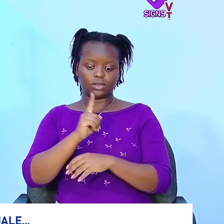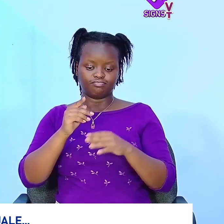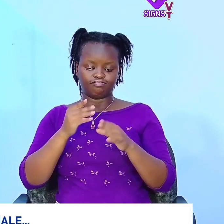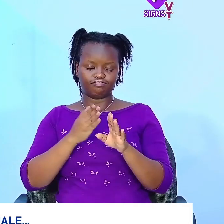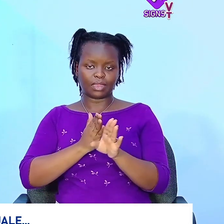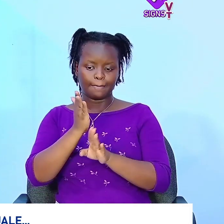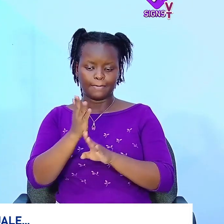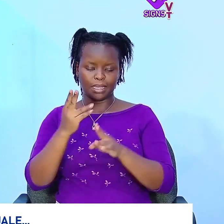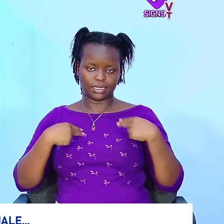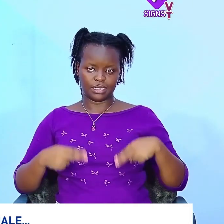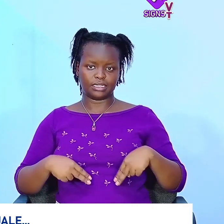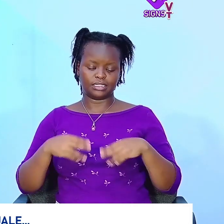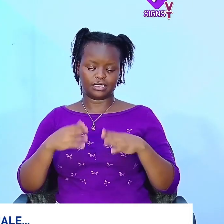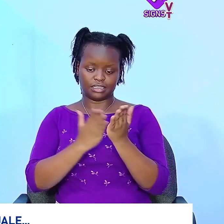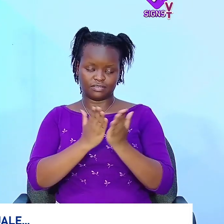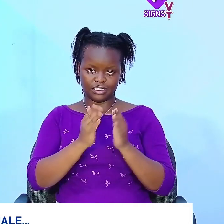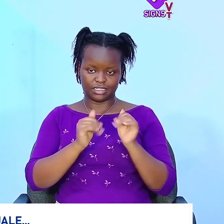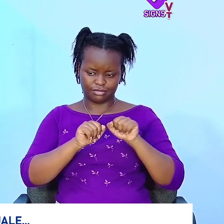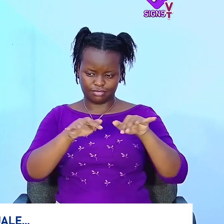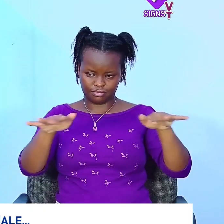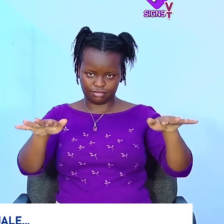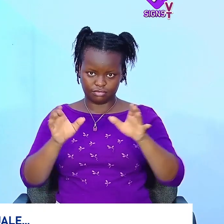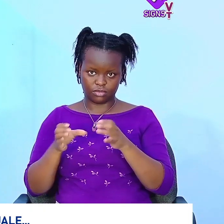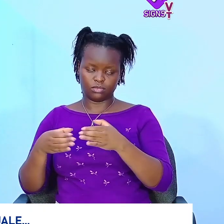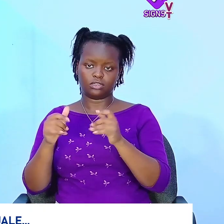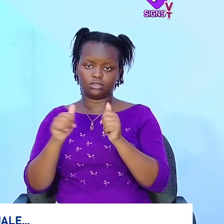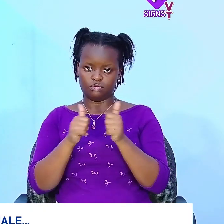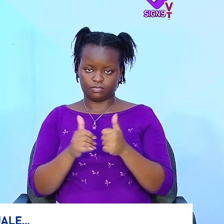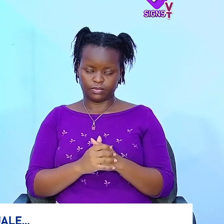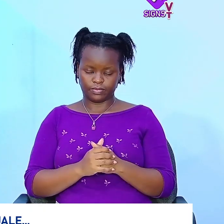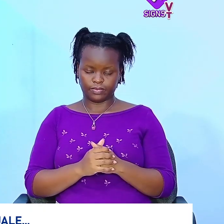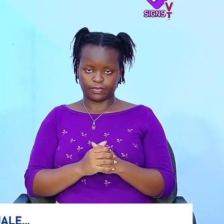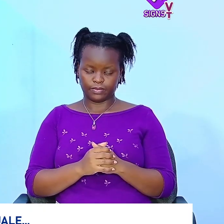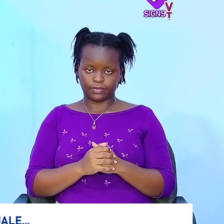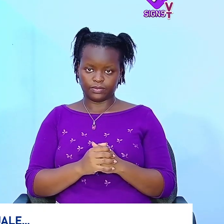health services reach communities effectively.